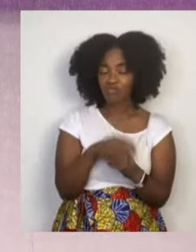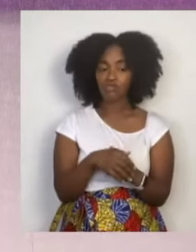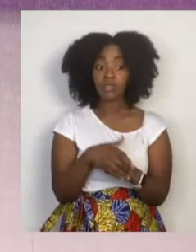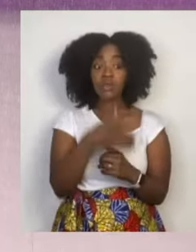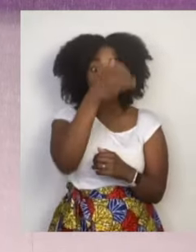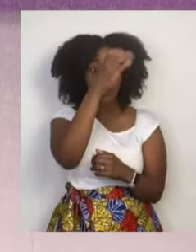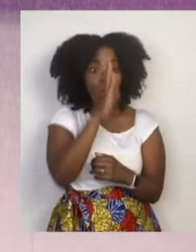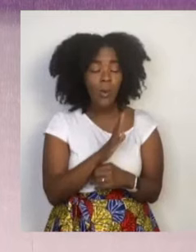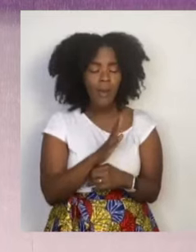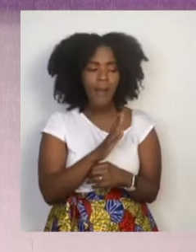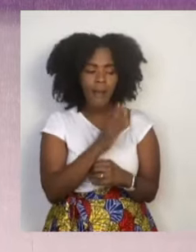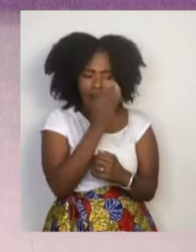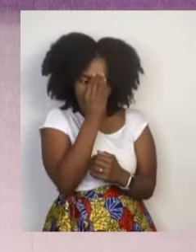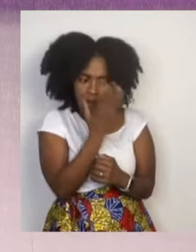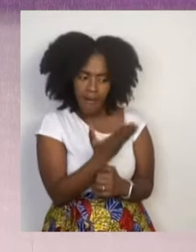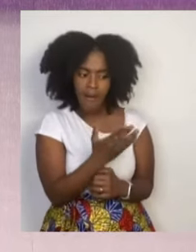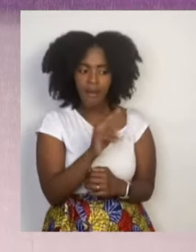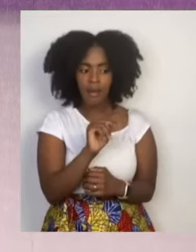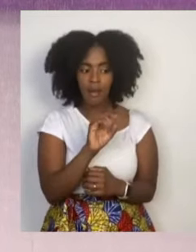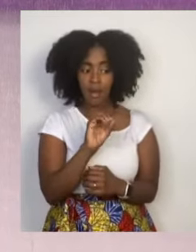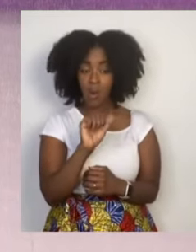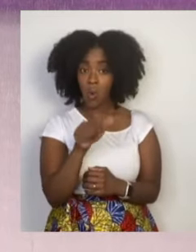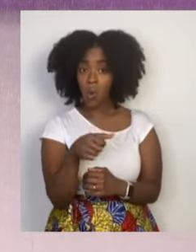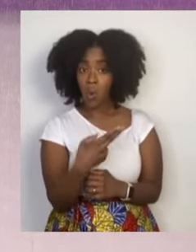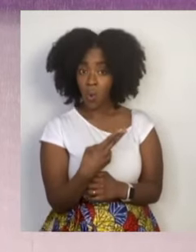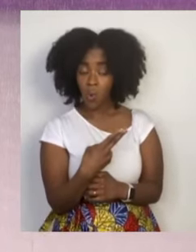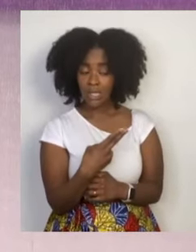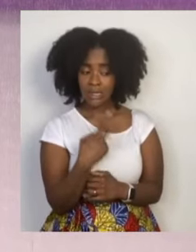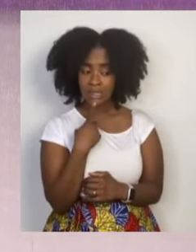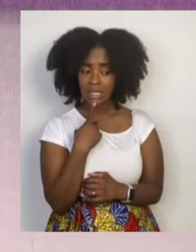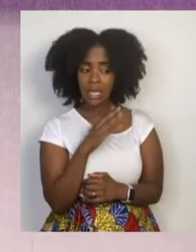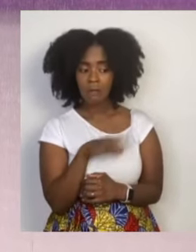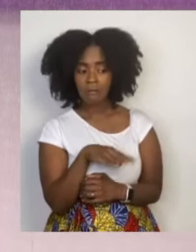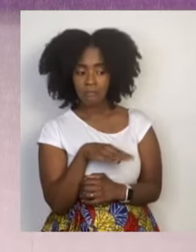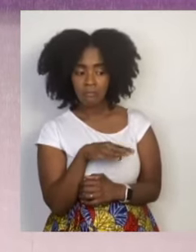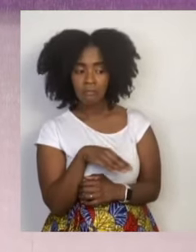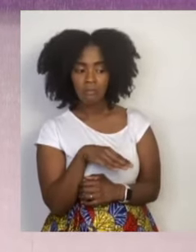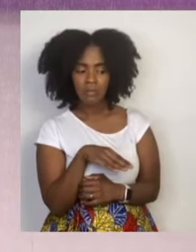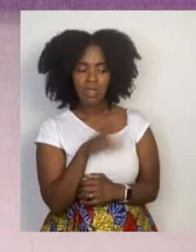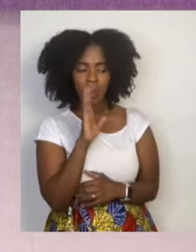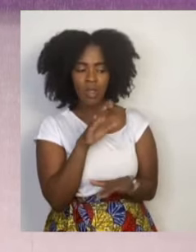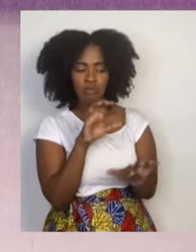Noah, he said, Noah, it's going to rain.